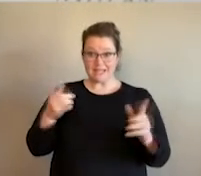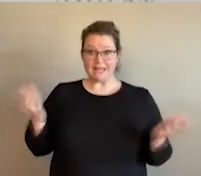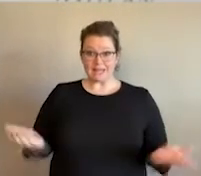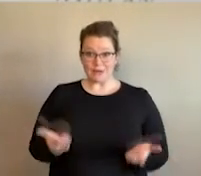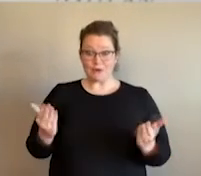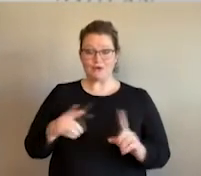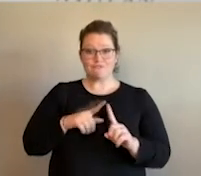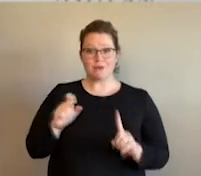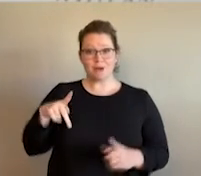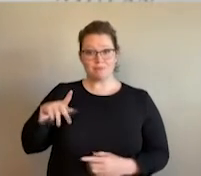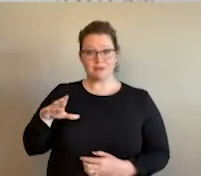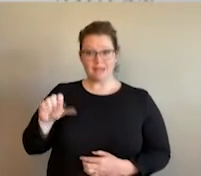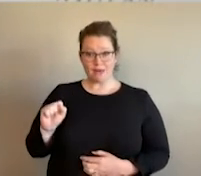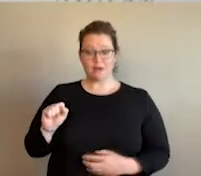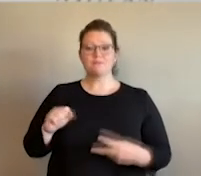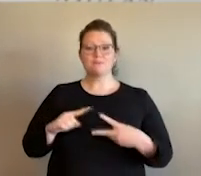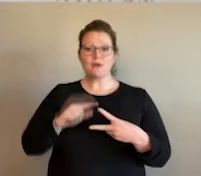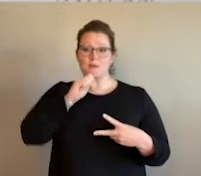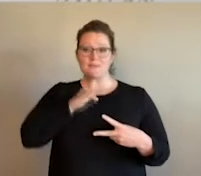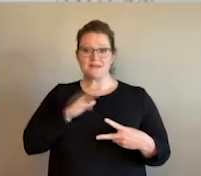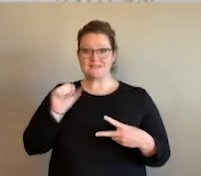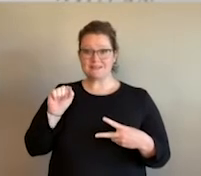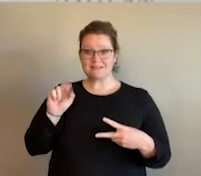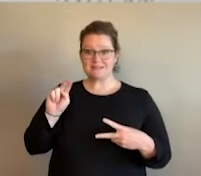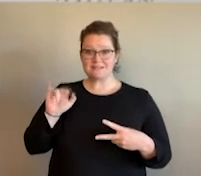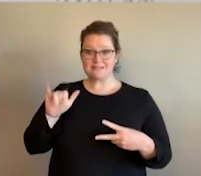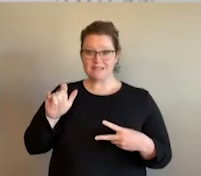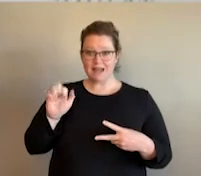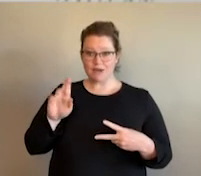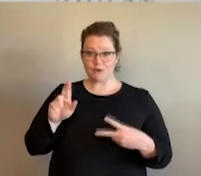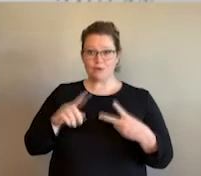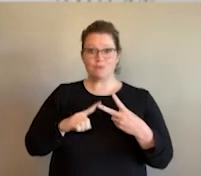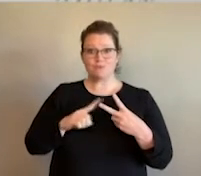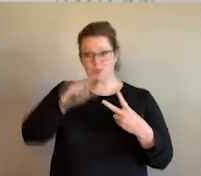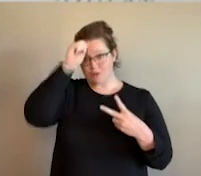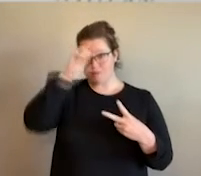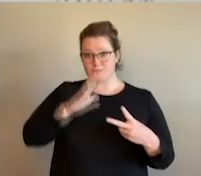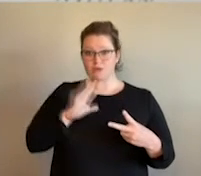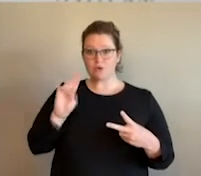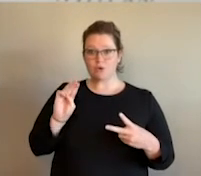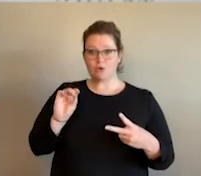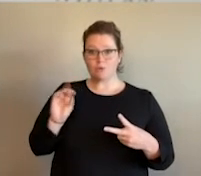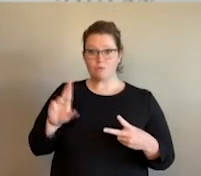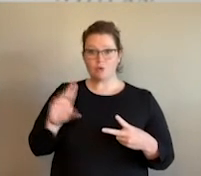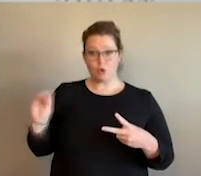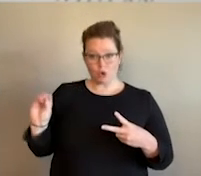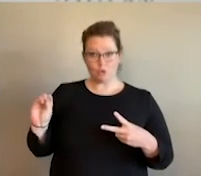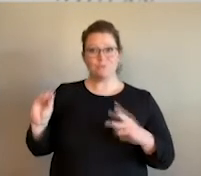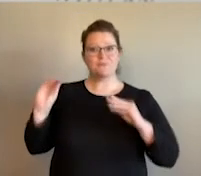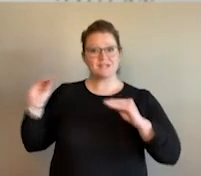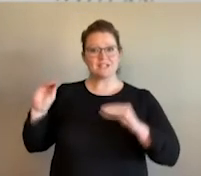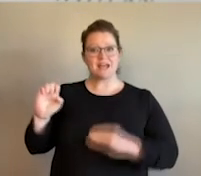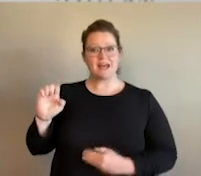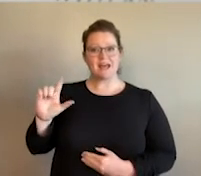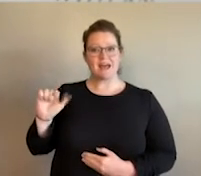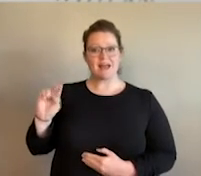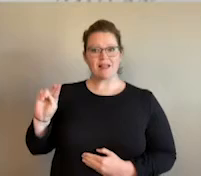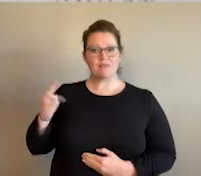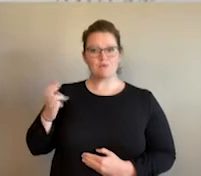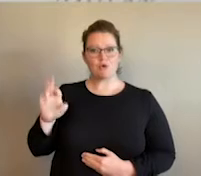Kara Snyder from GR Whitfield, 3rd grade teacher, and Mr. Morrow, 2nd grade teacher at Elmhurst